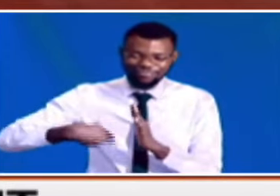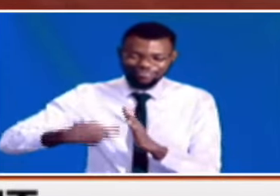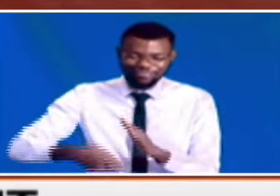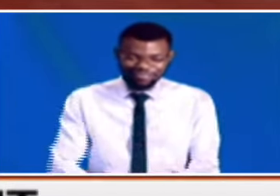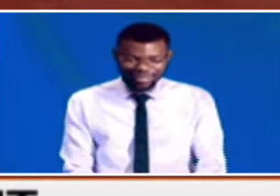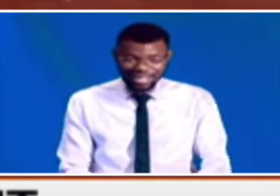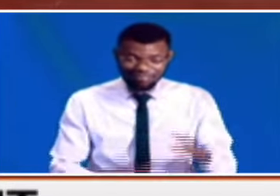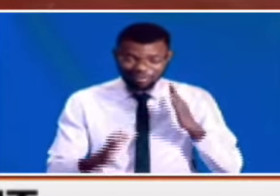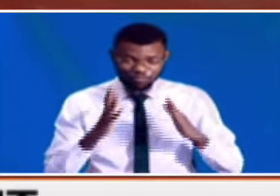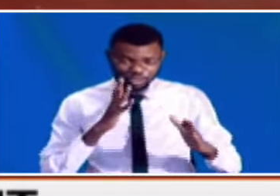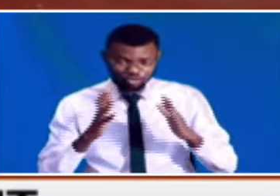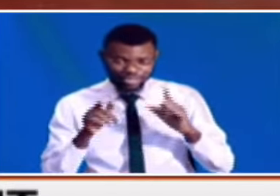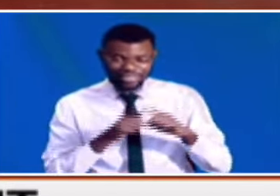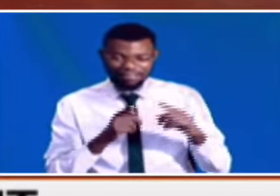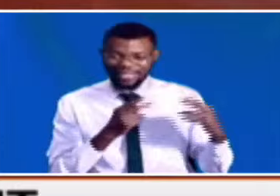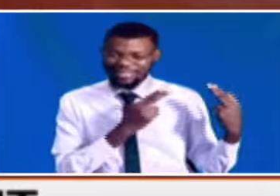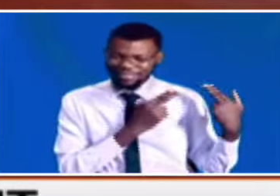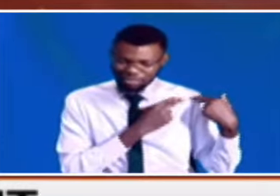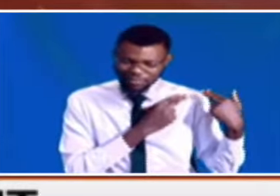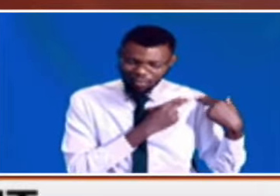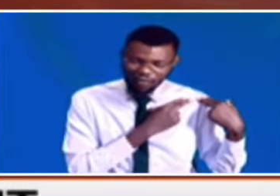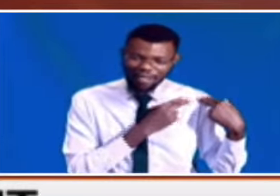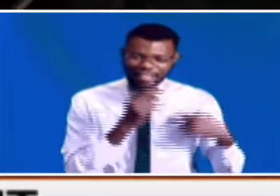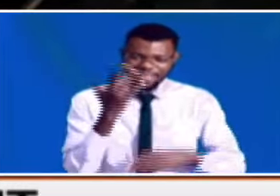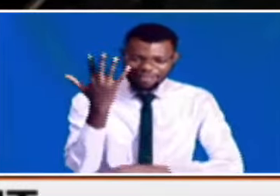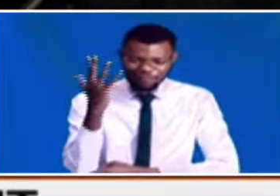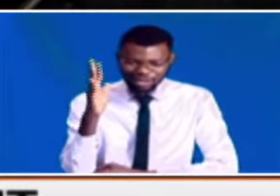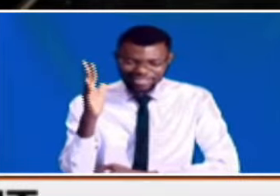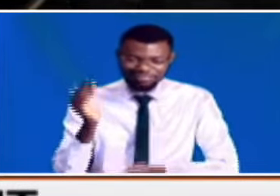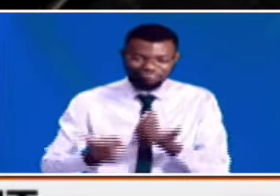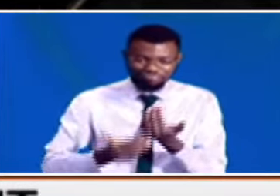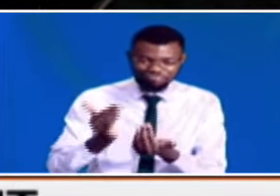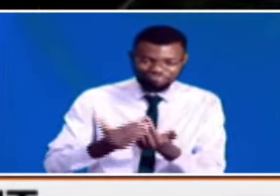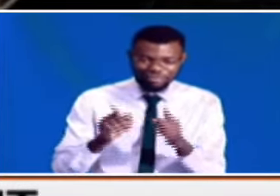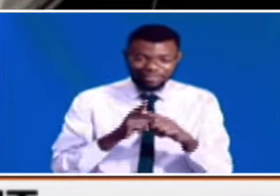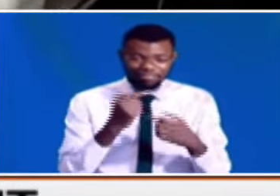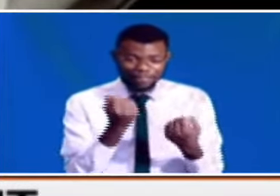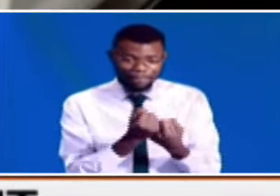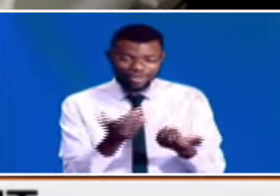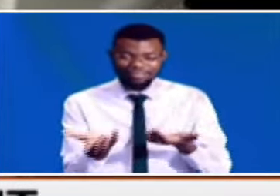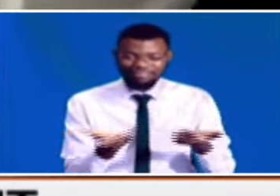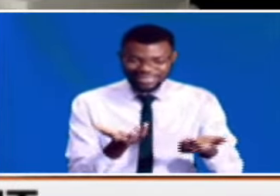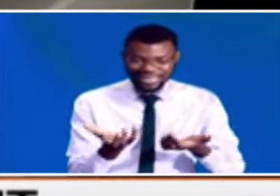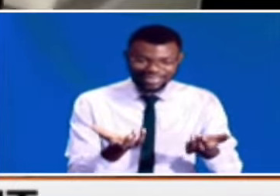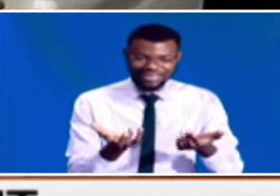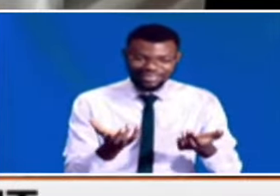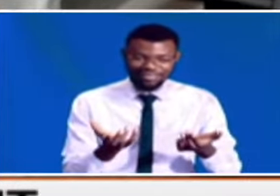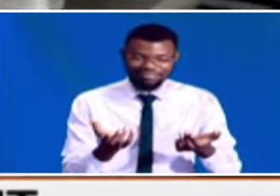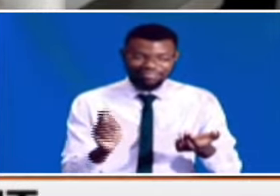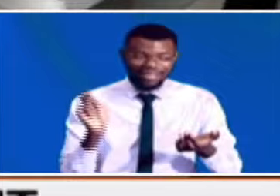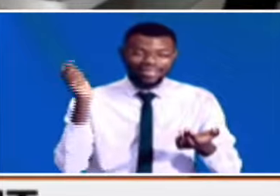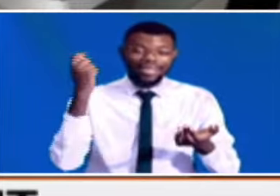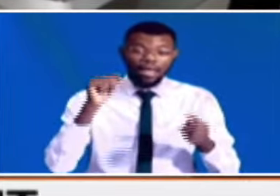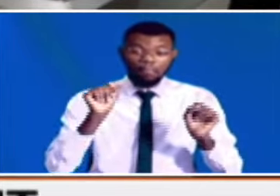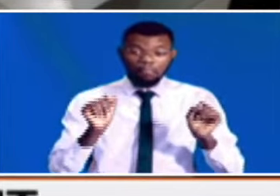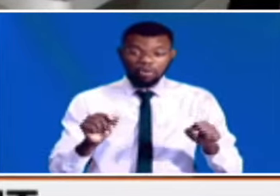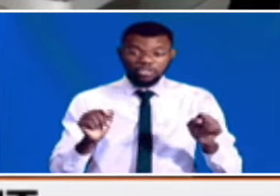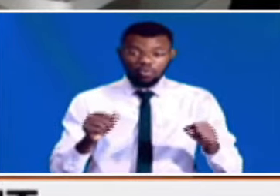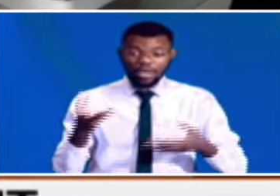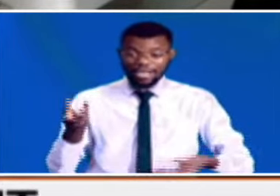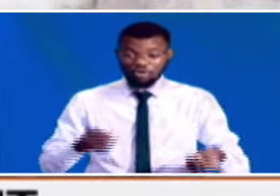promoting responsible forestry practices, and supporting domestic businesses, Kenya can achieve its economic